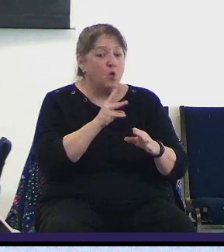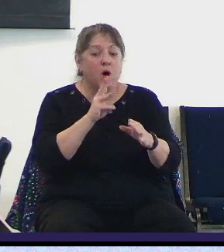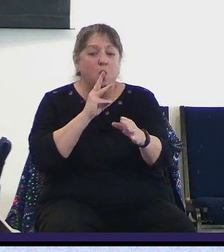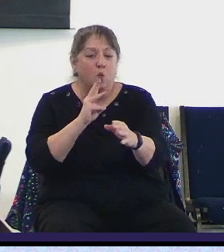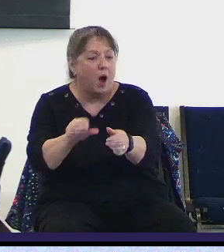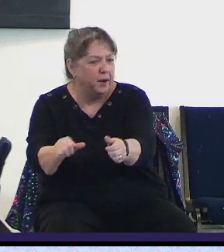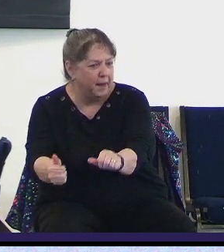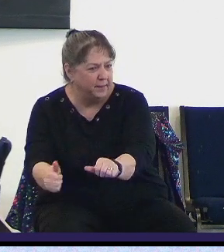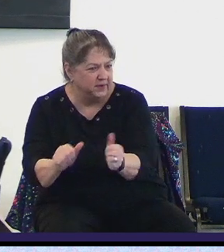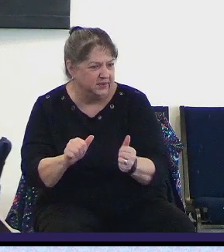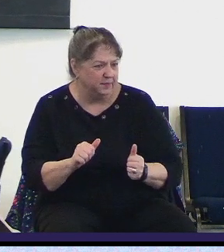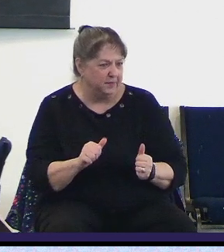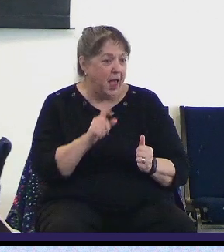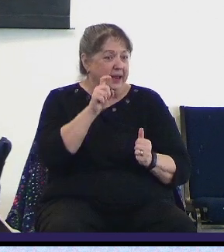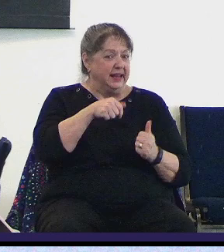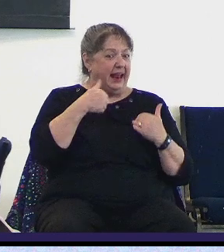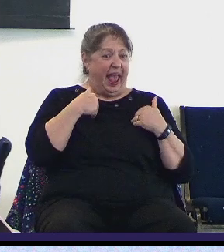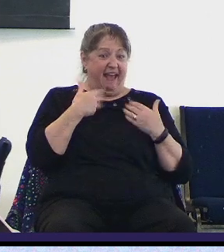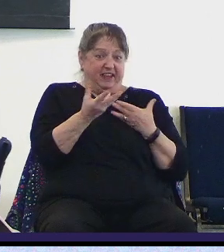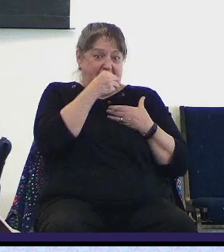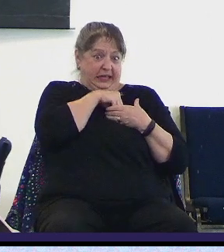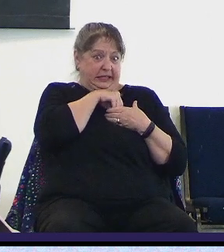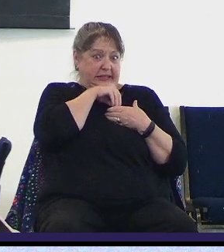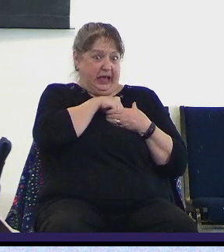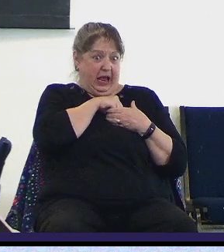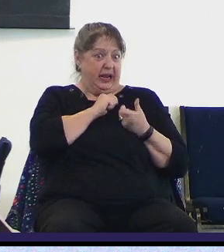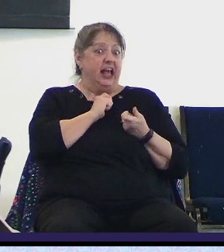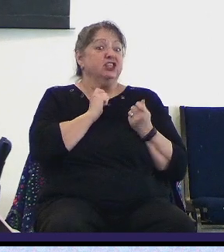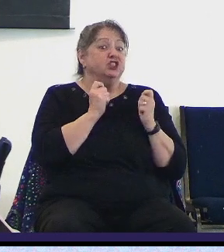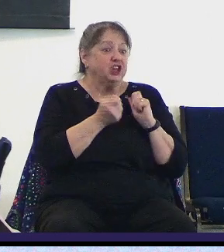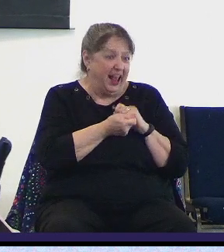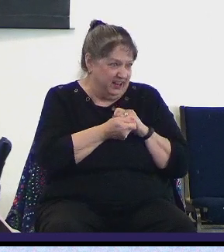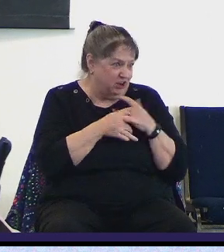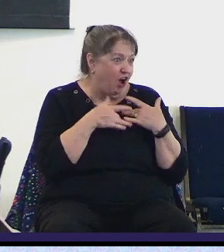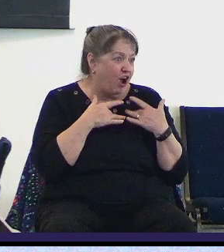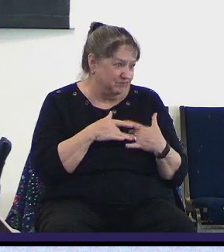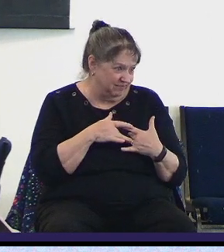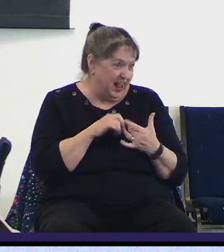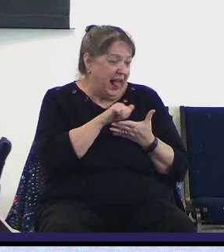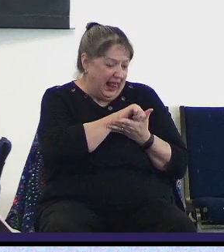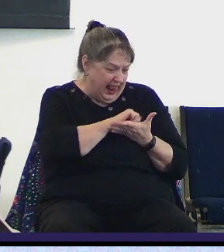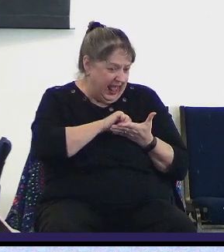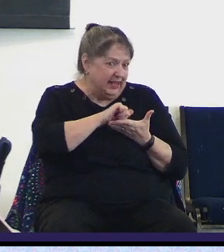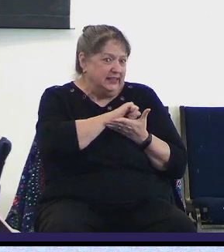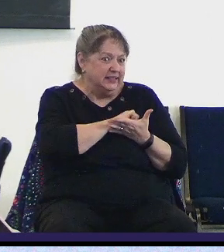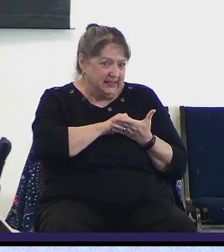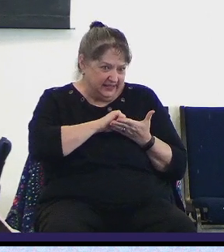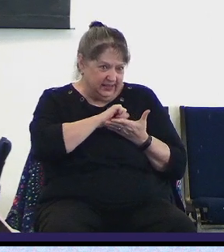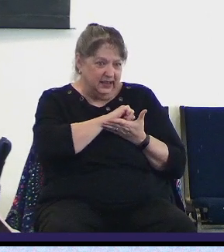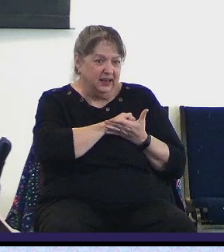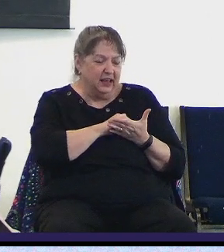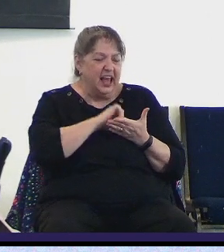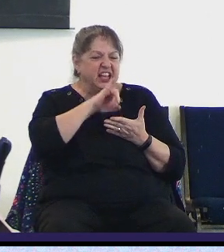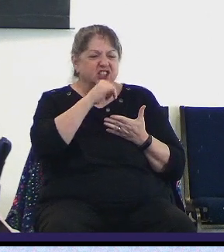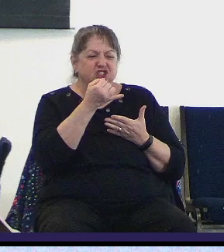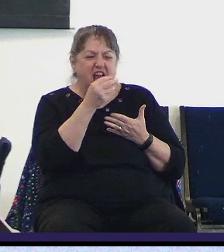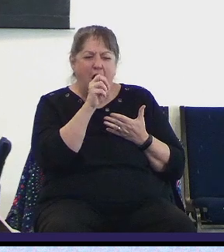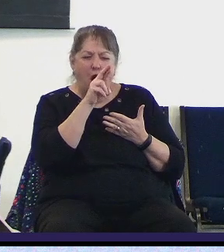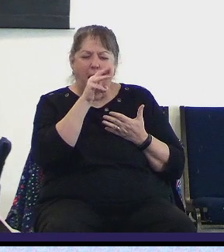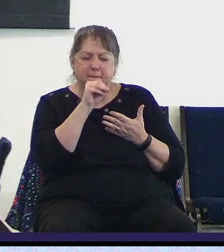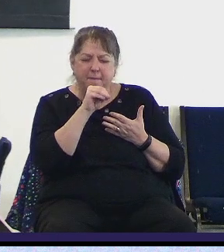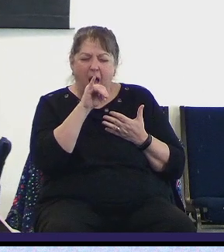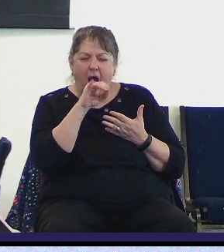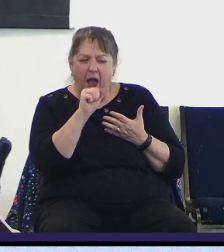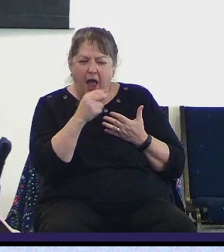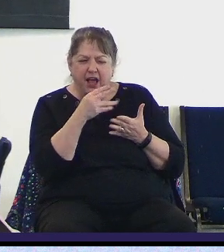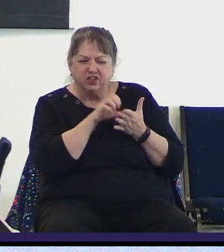an internal cleansing of the heart of man and women, an internal cleansing. Jeremiah 17:9 says the